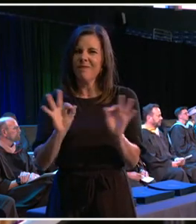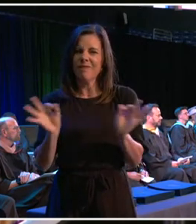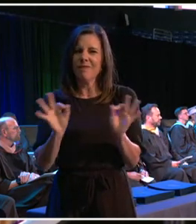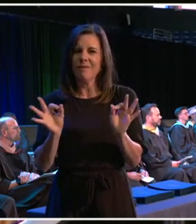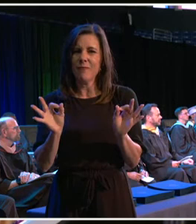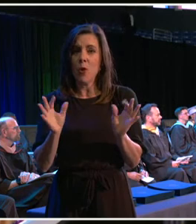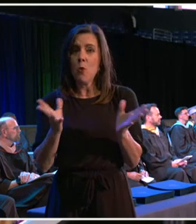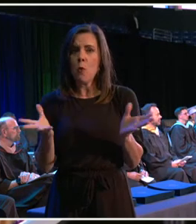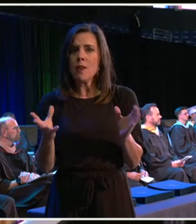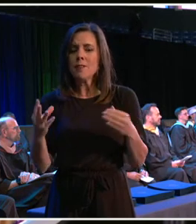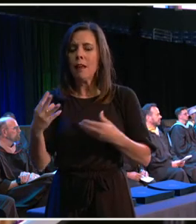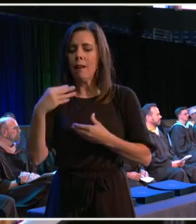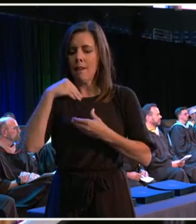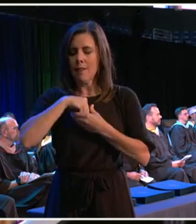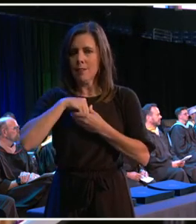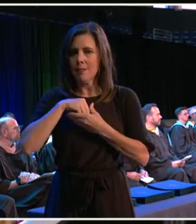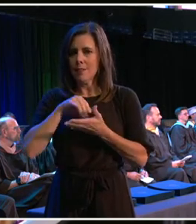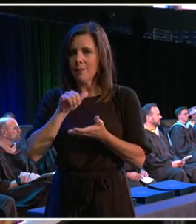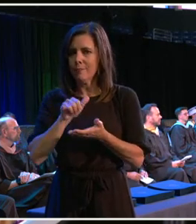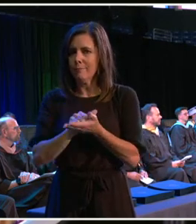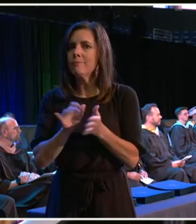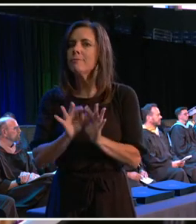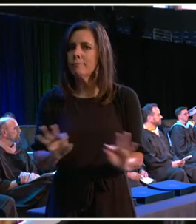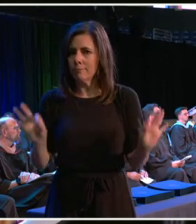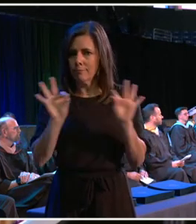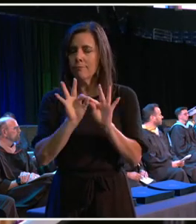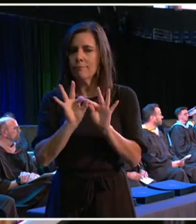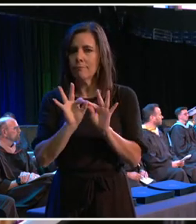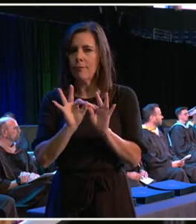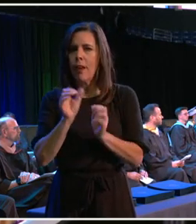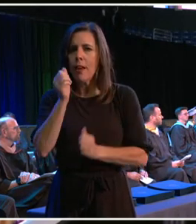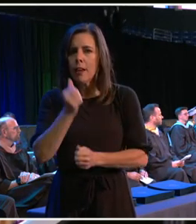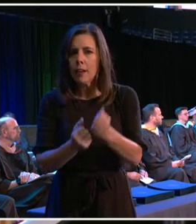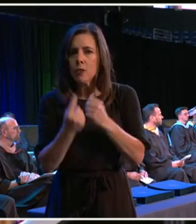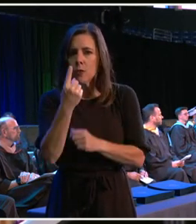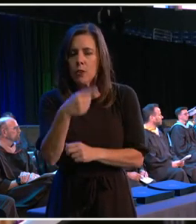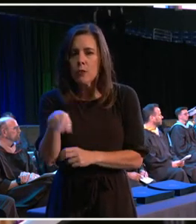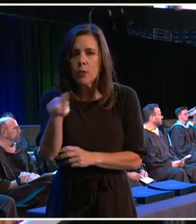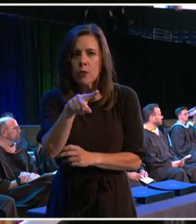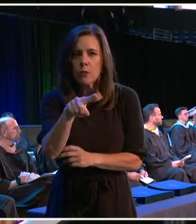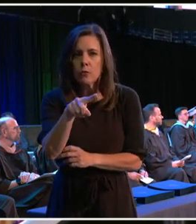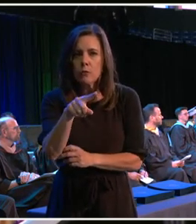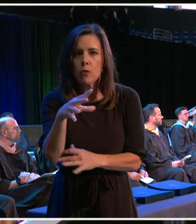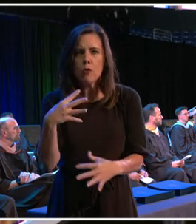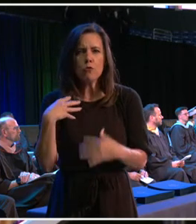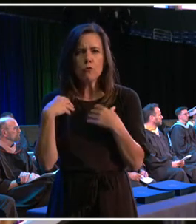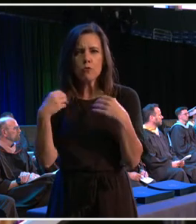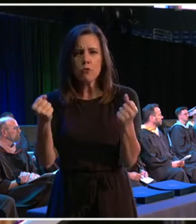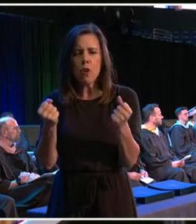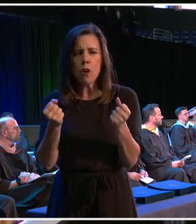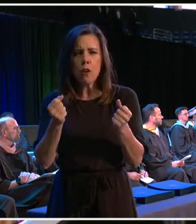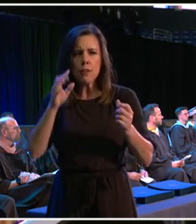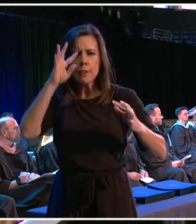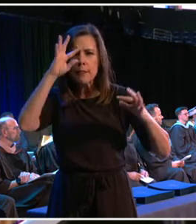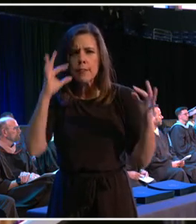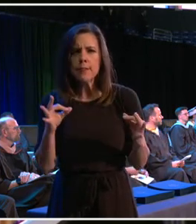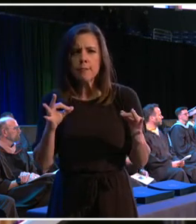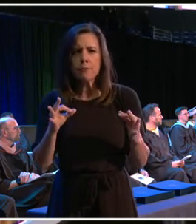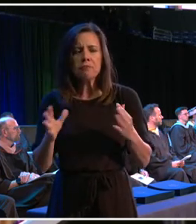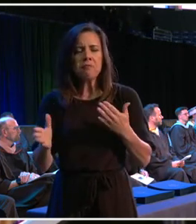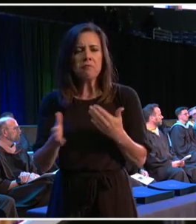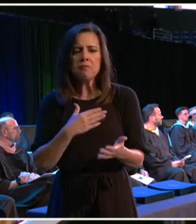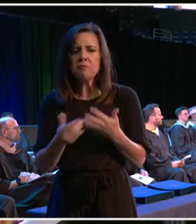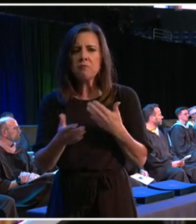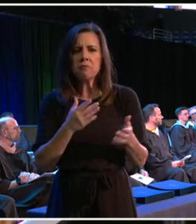that compare to what lives within us. Within each of you is strong determination. No matter